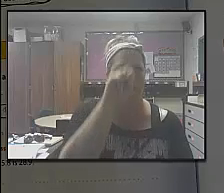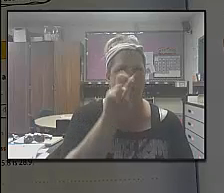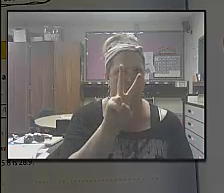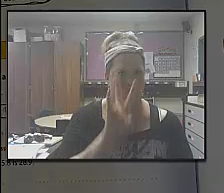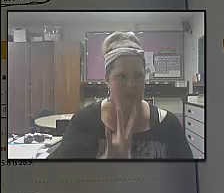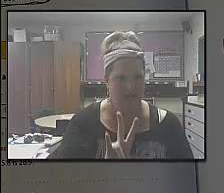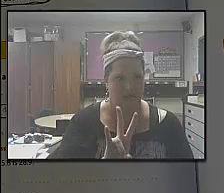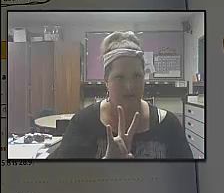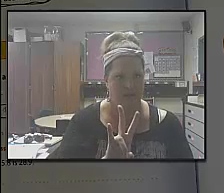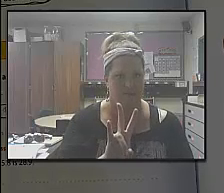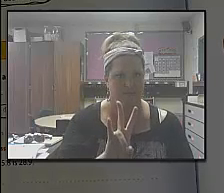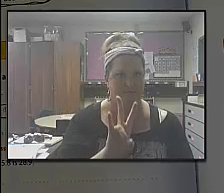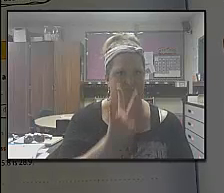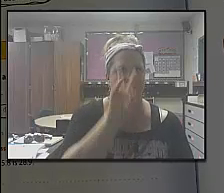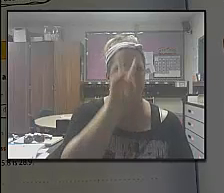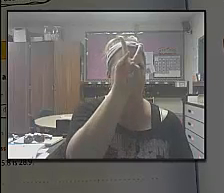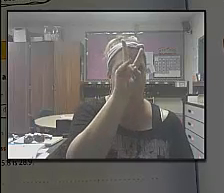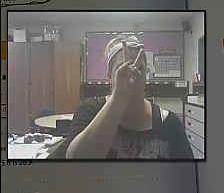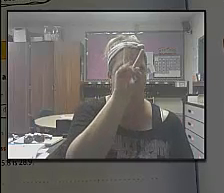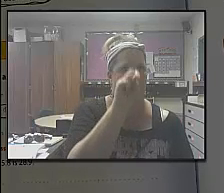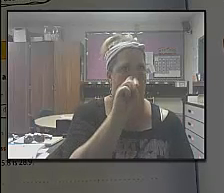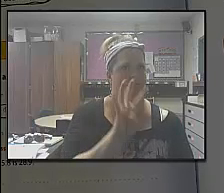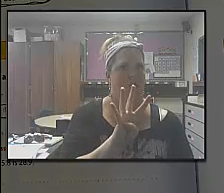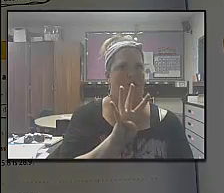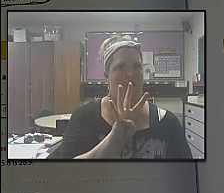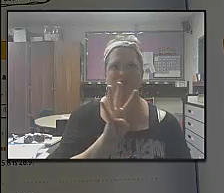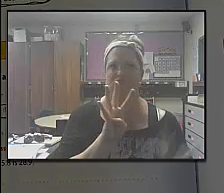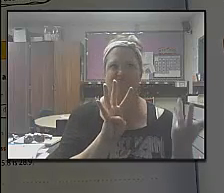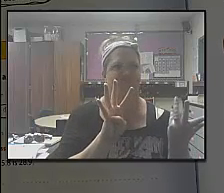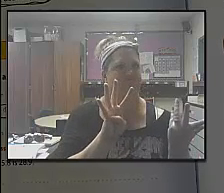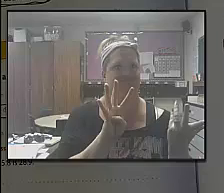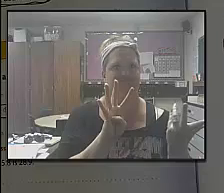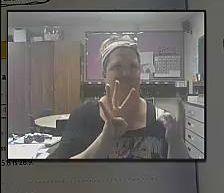7. 2 take away 4.